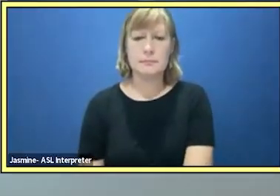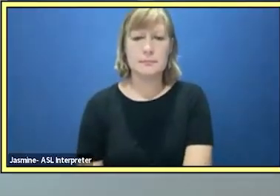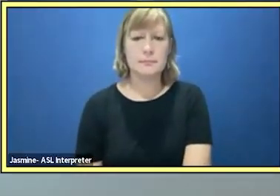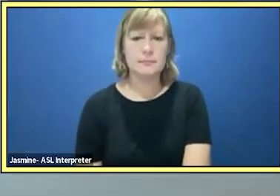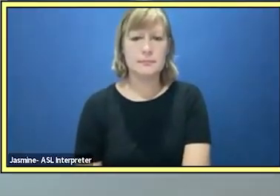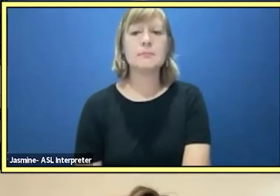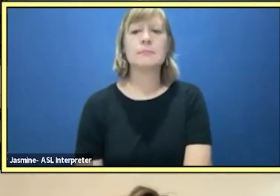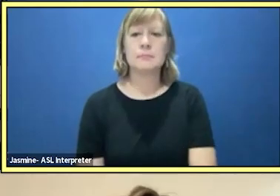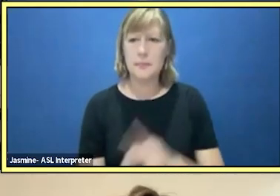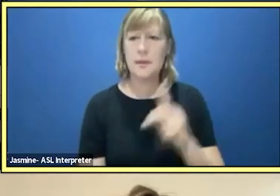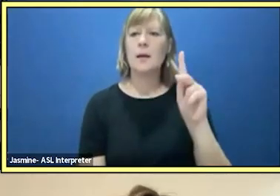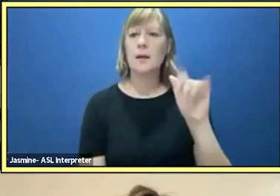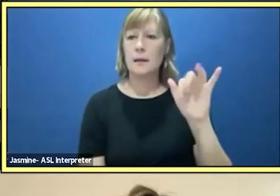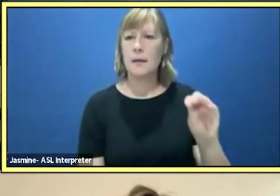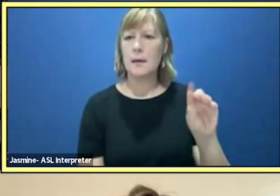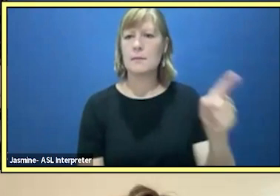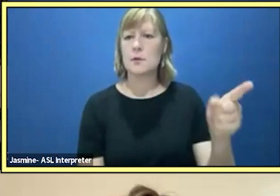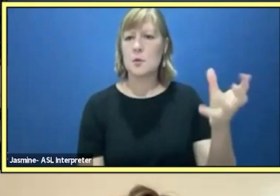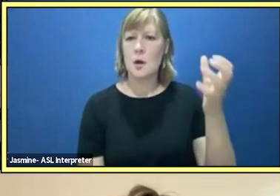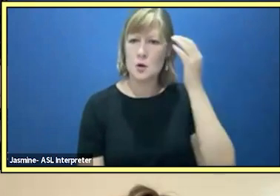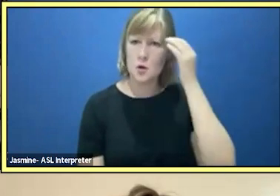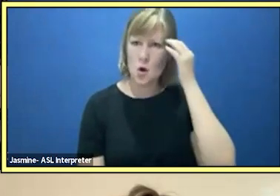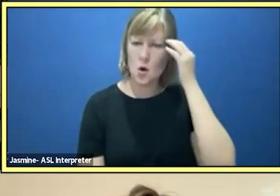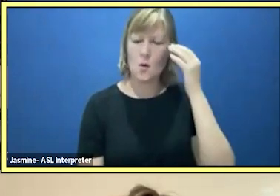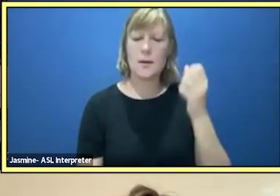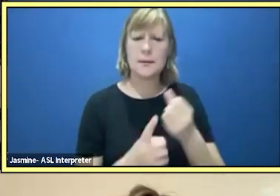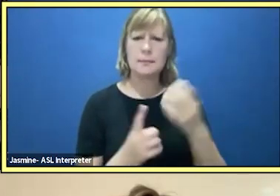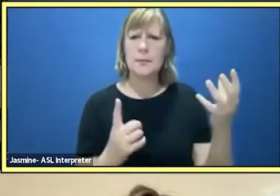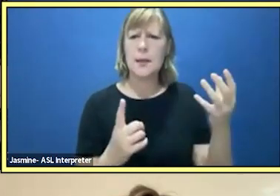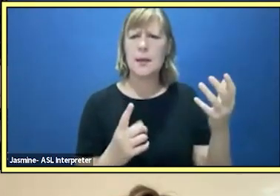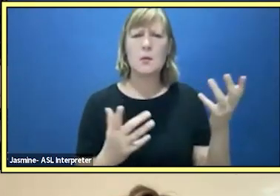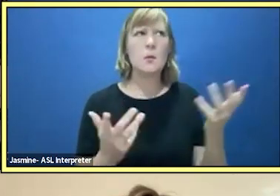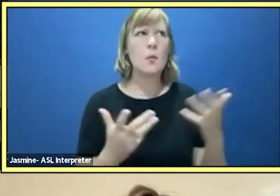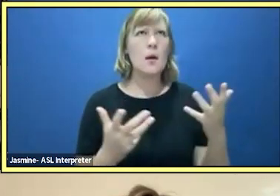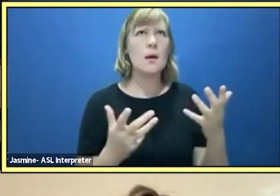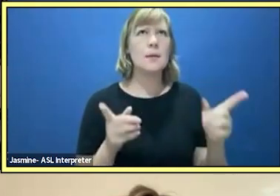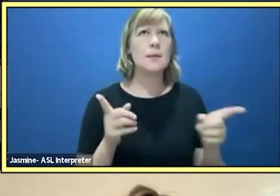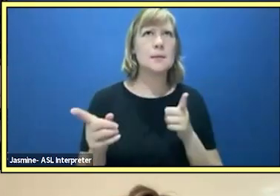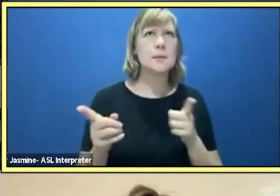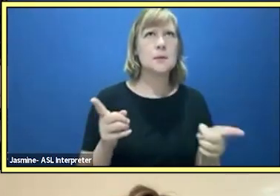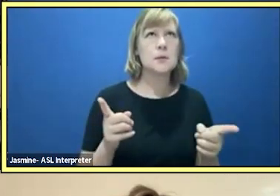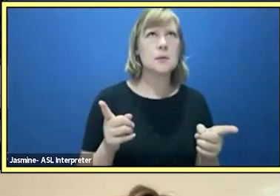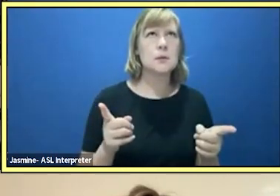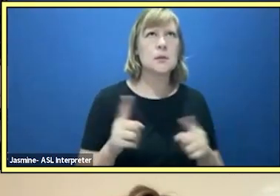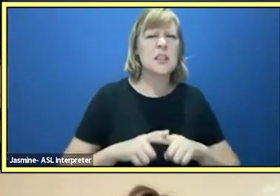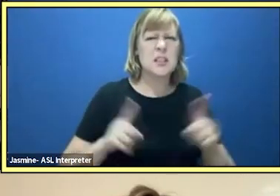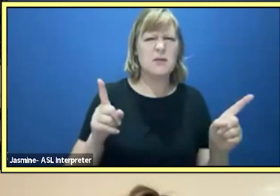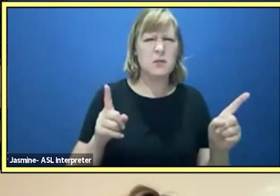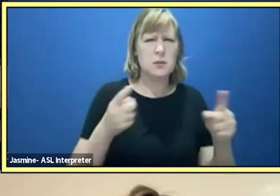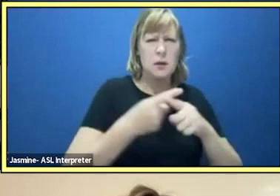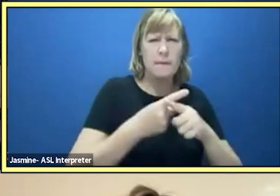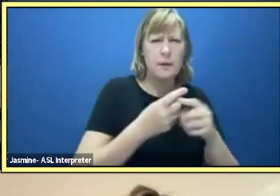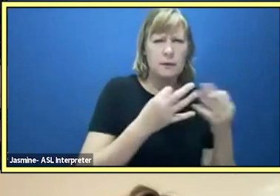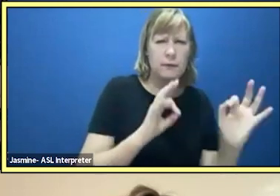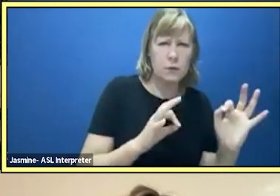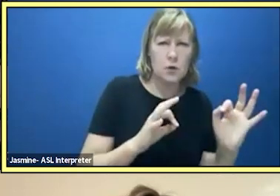Hedenberg wanted to know if you can explain more about the difference between a conflict-free case manager and support